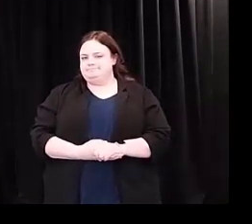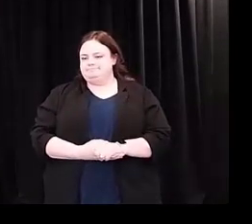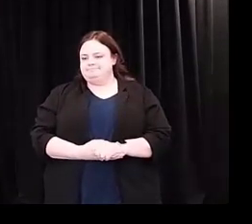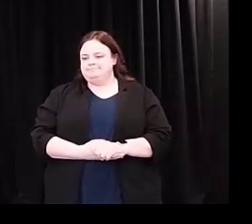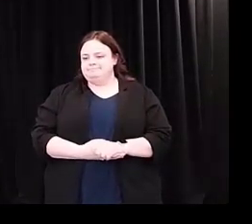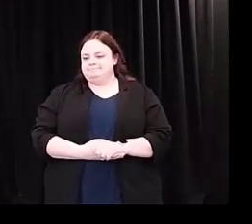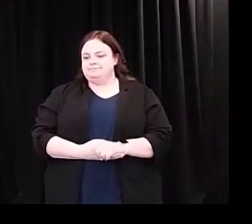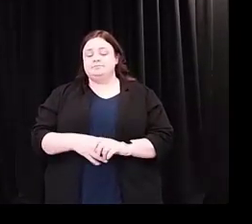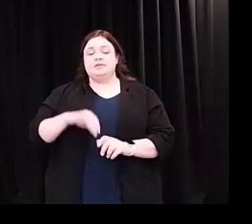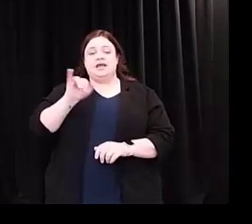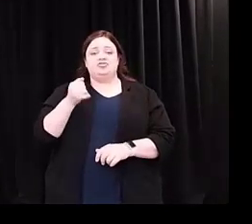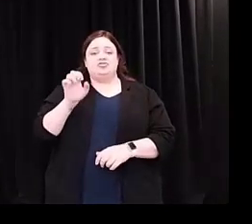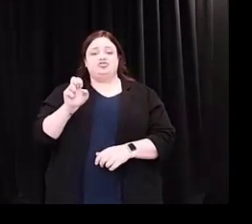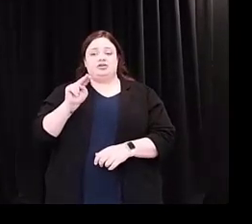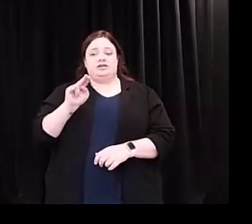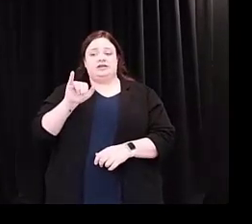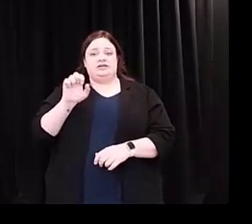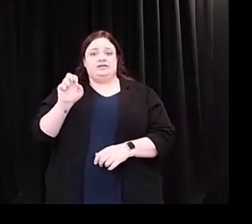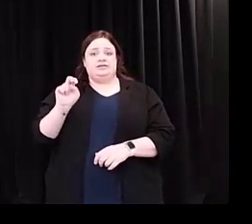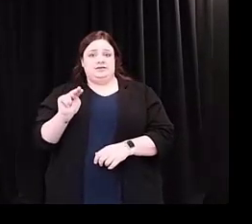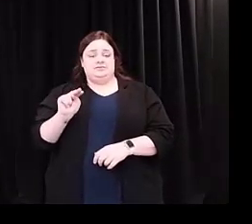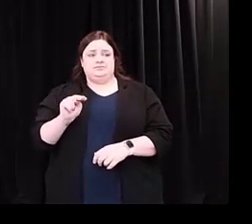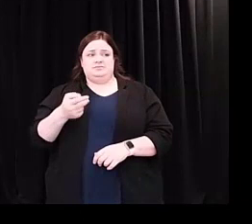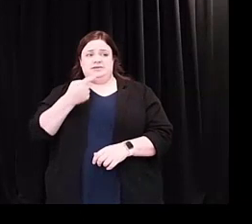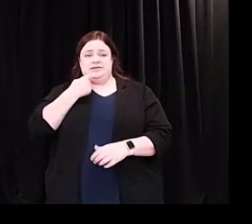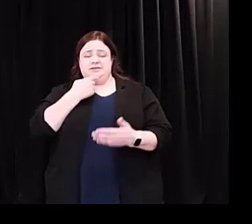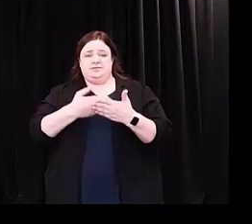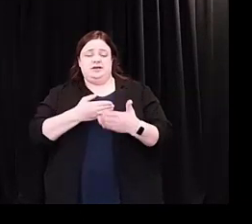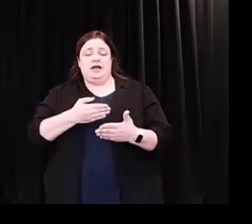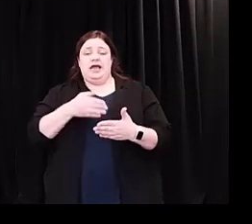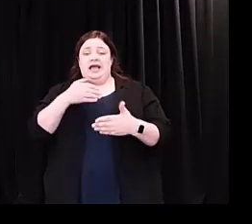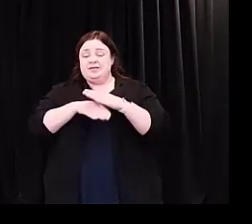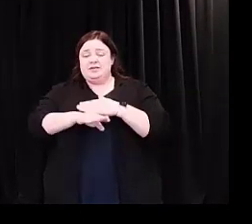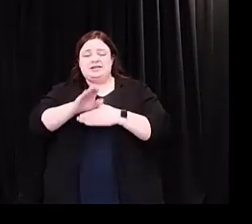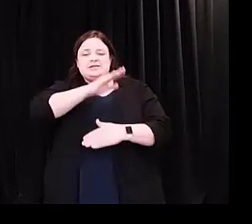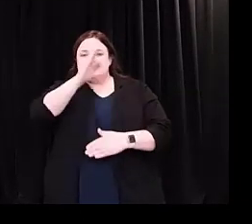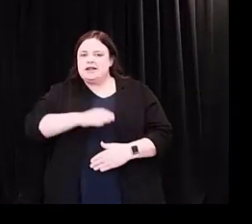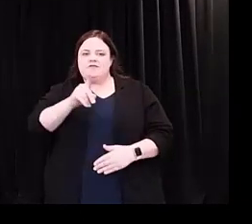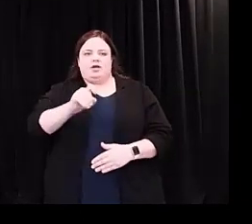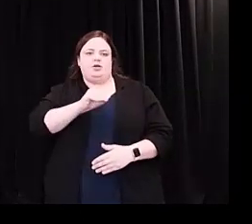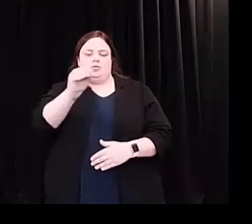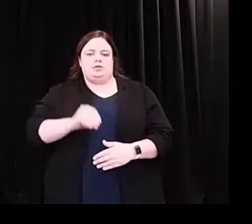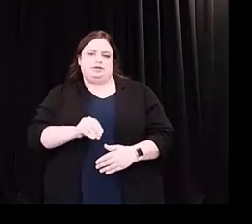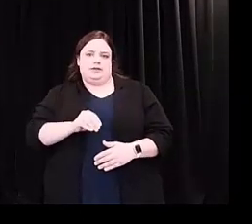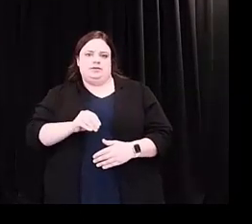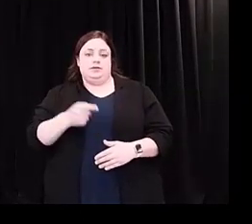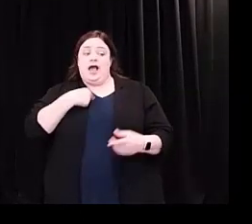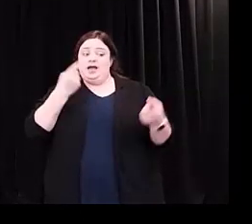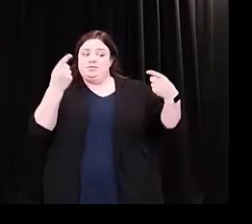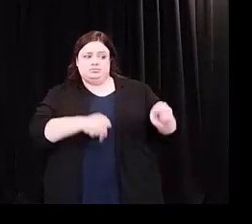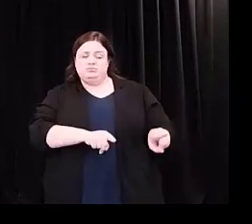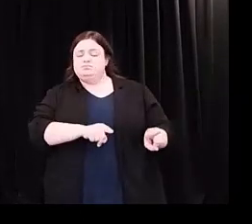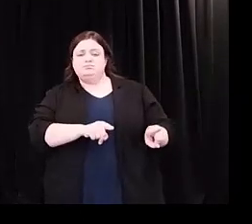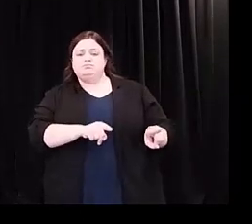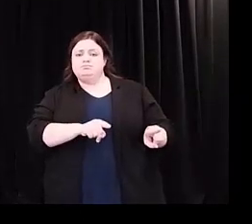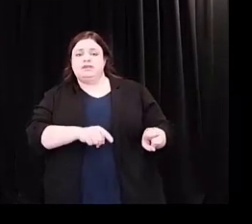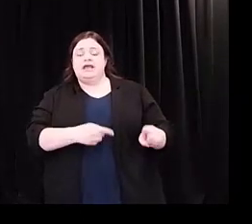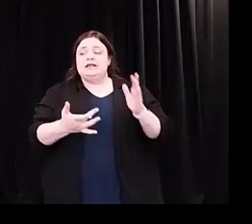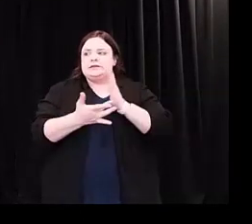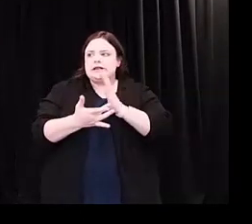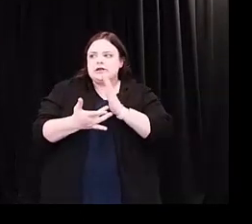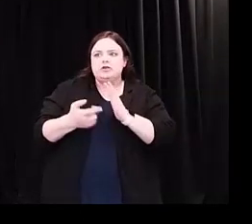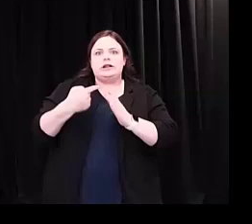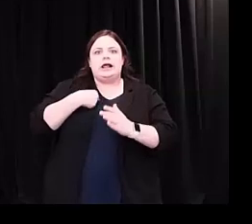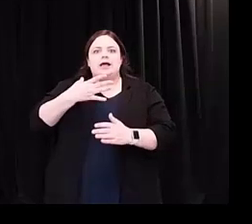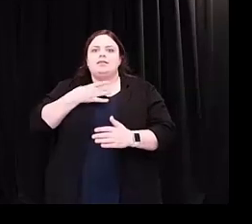As Jennison pointed out earlier, accessibility is never 100%, and I completely agree with that. Even though this technology, and I